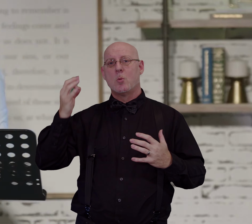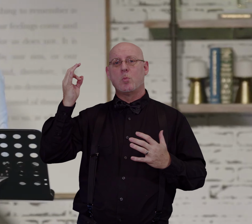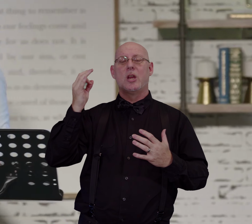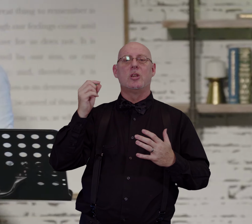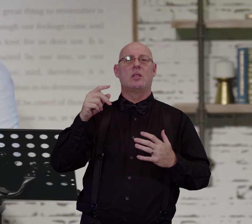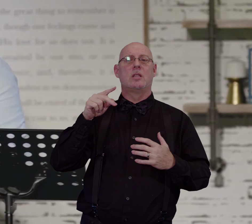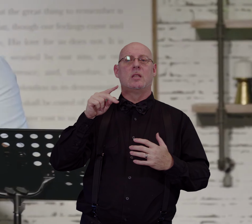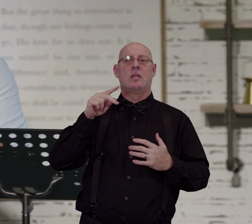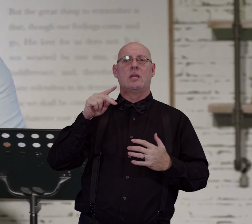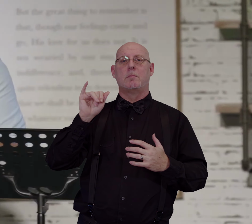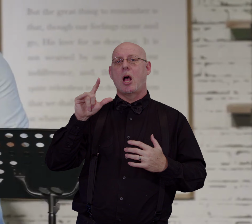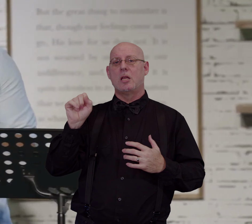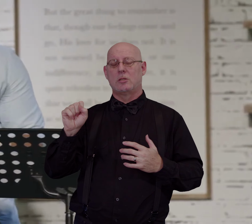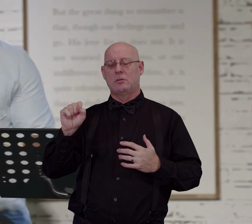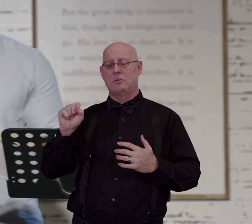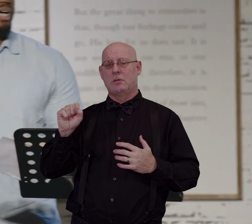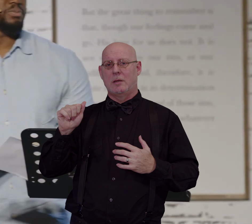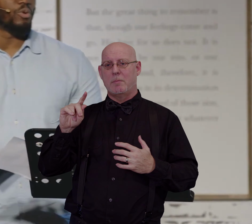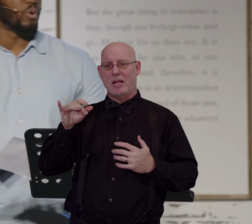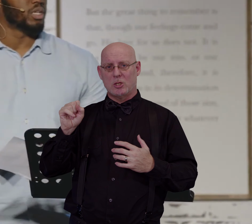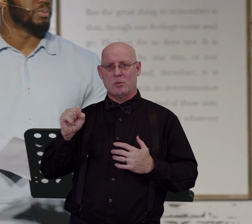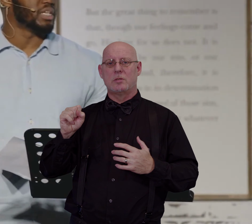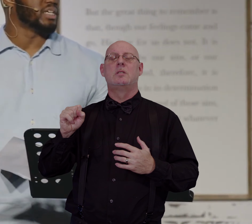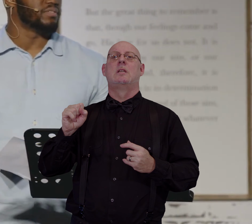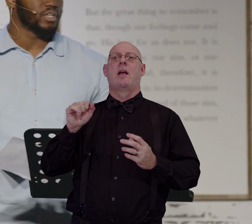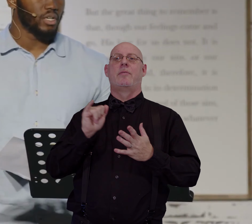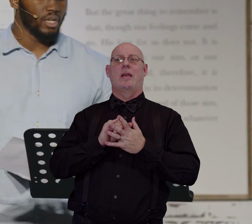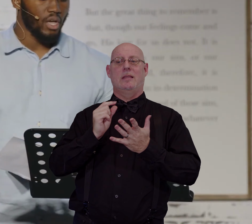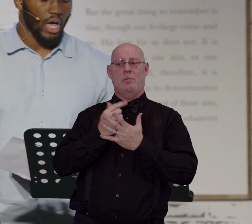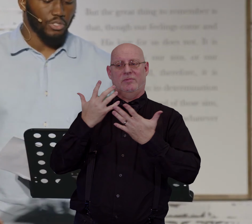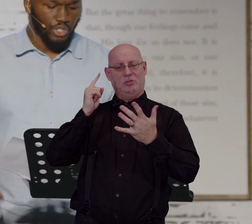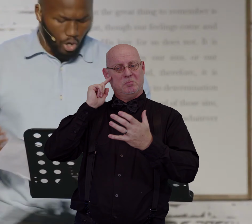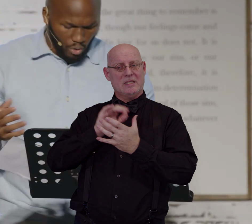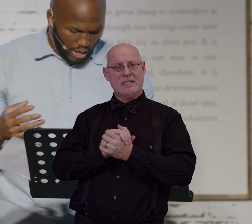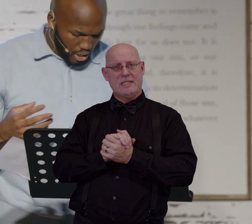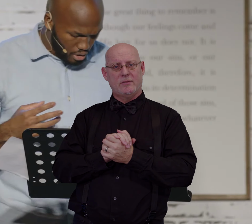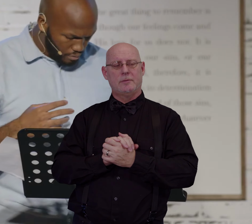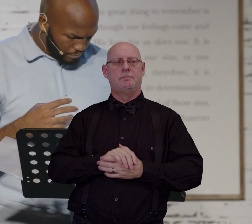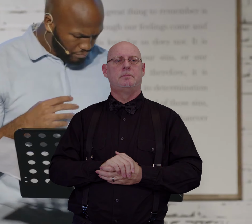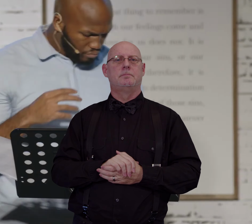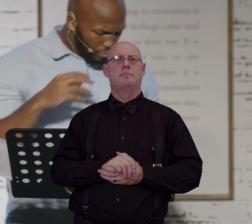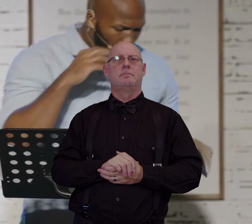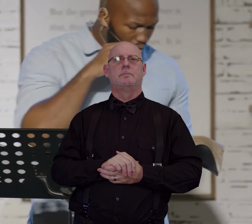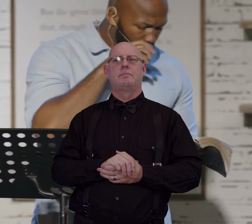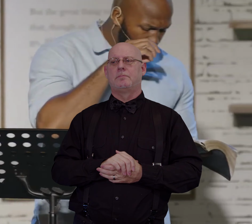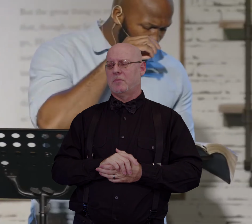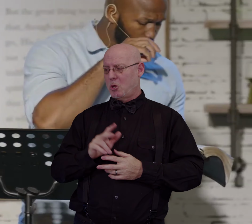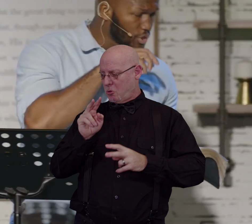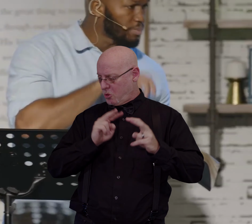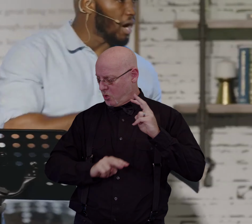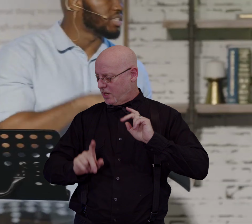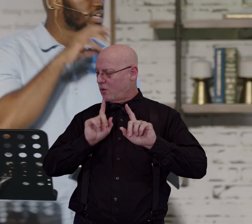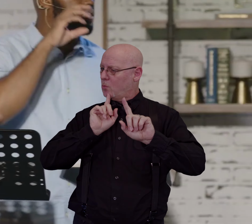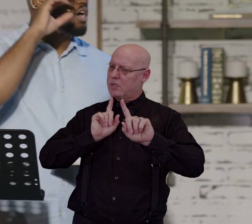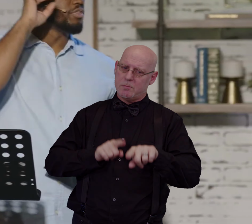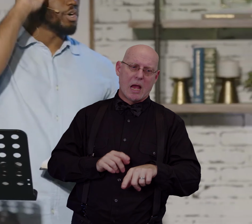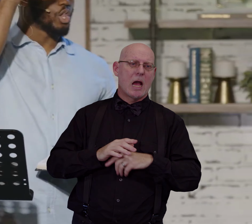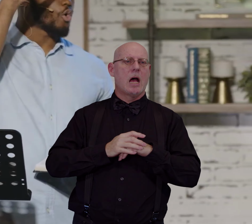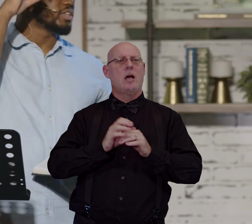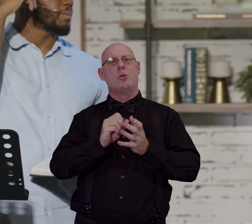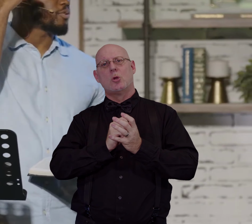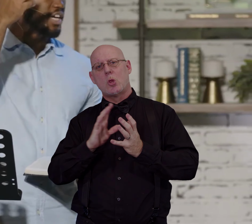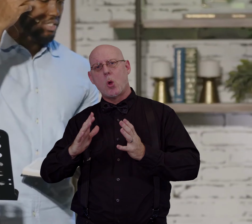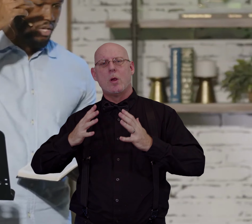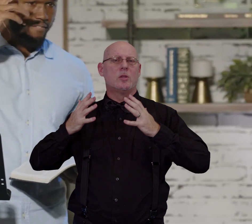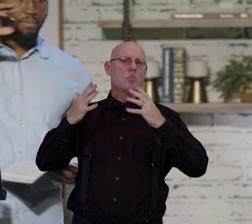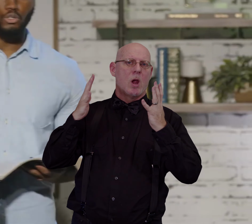of the apostles, or in summary, the gospel was believed. And so in looking at the response and the